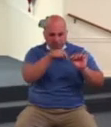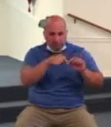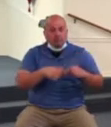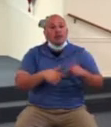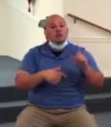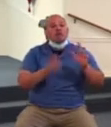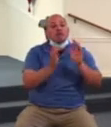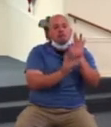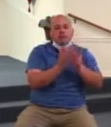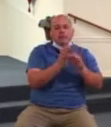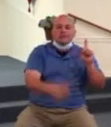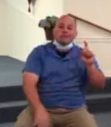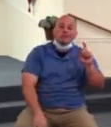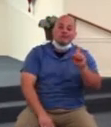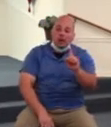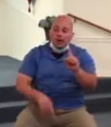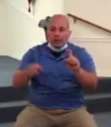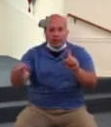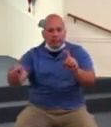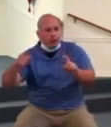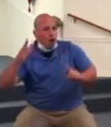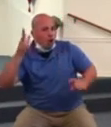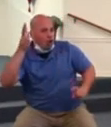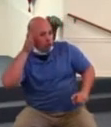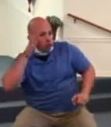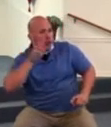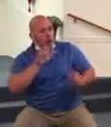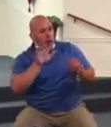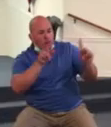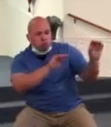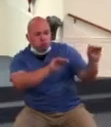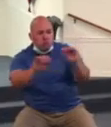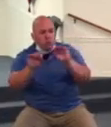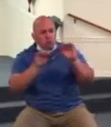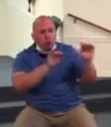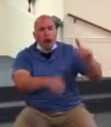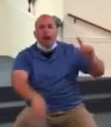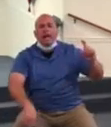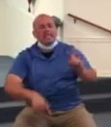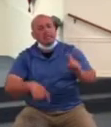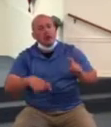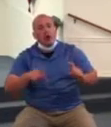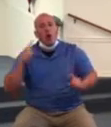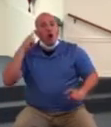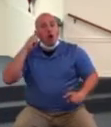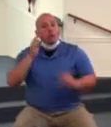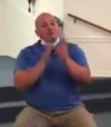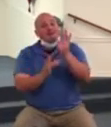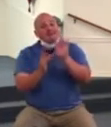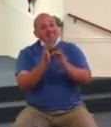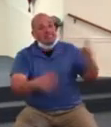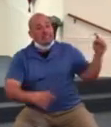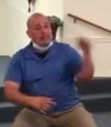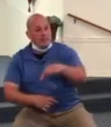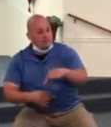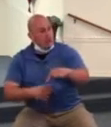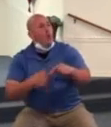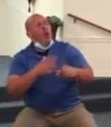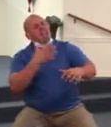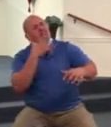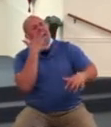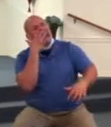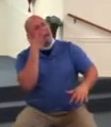it. And when he found that Jesus was near, he cried out, "Jesus, Son of David, have mercy on